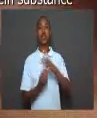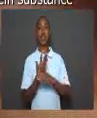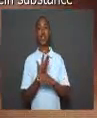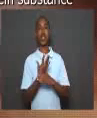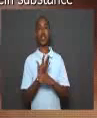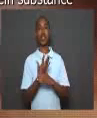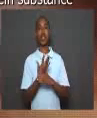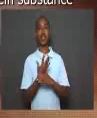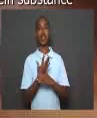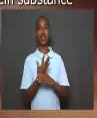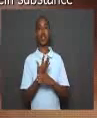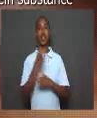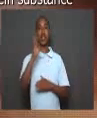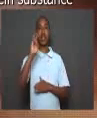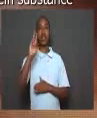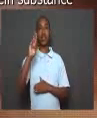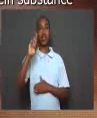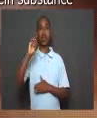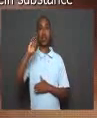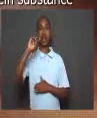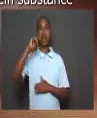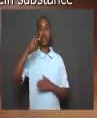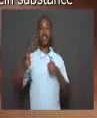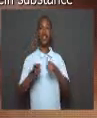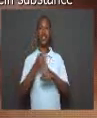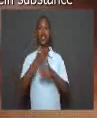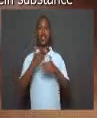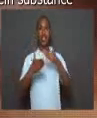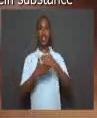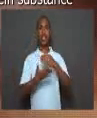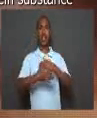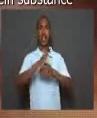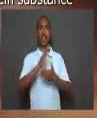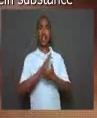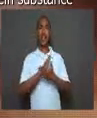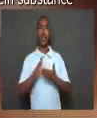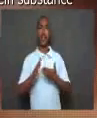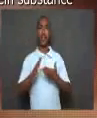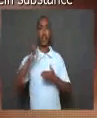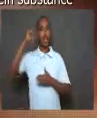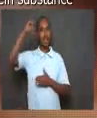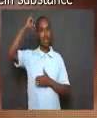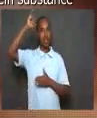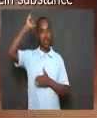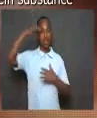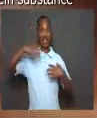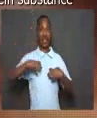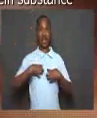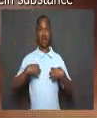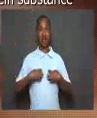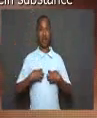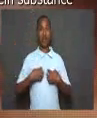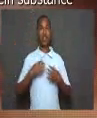Curing is the first step. Once the hide has been removed from the animal, it must be